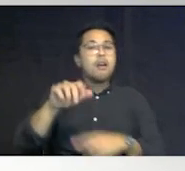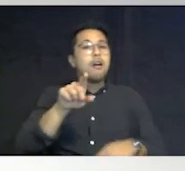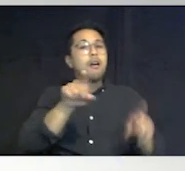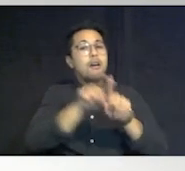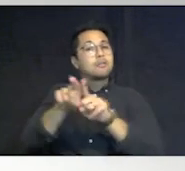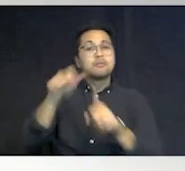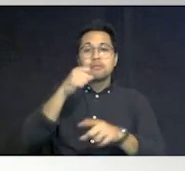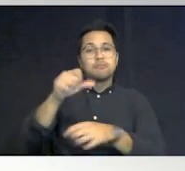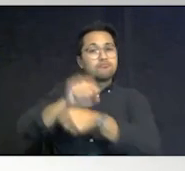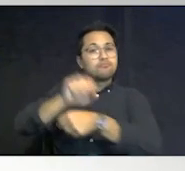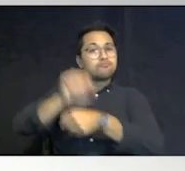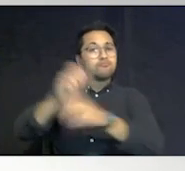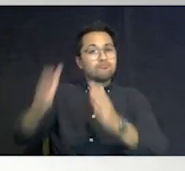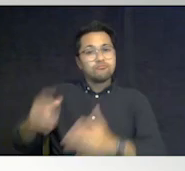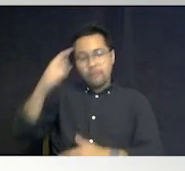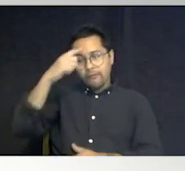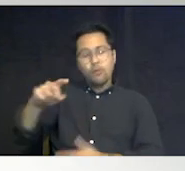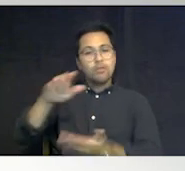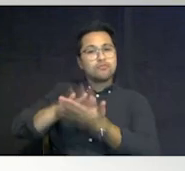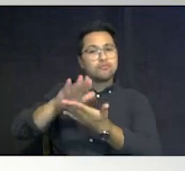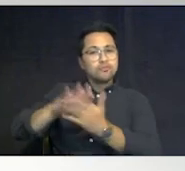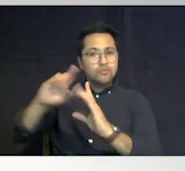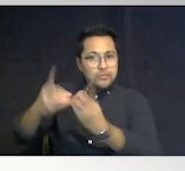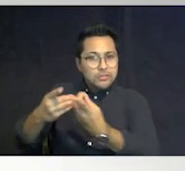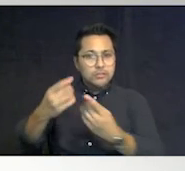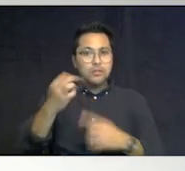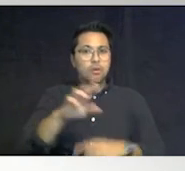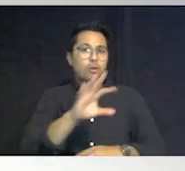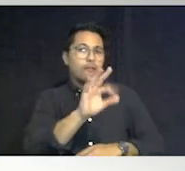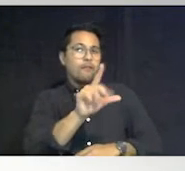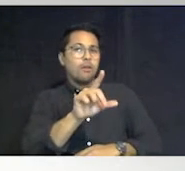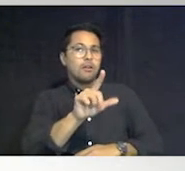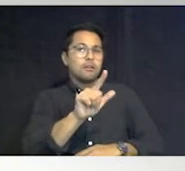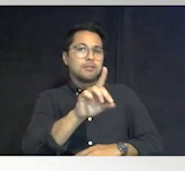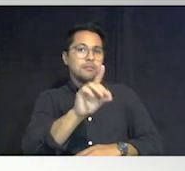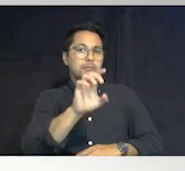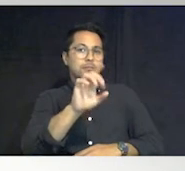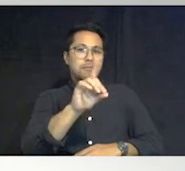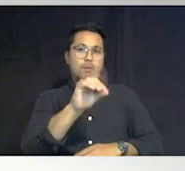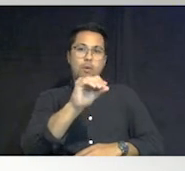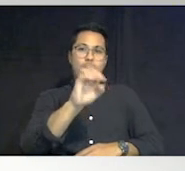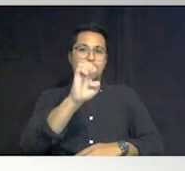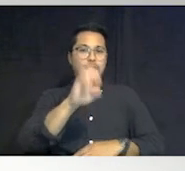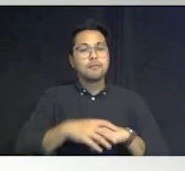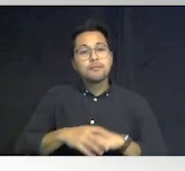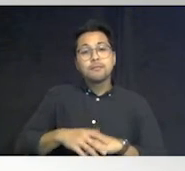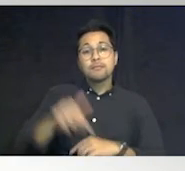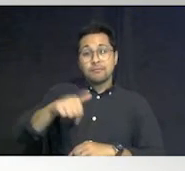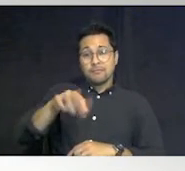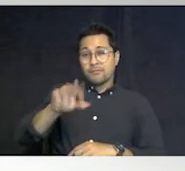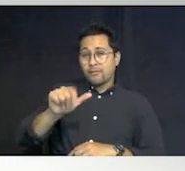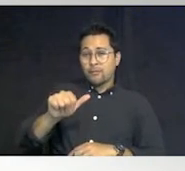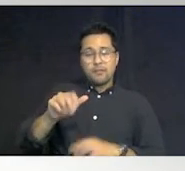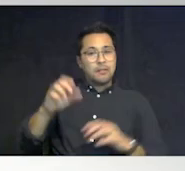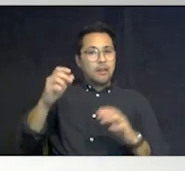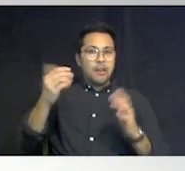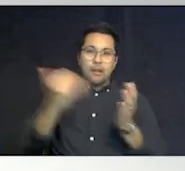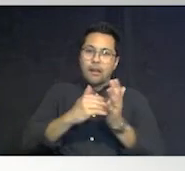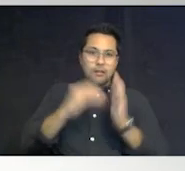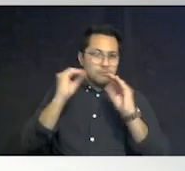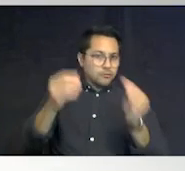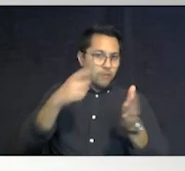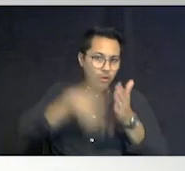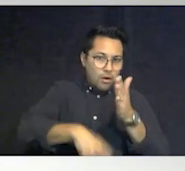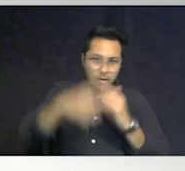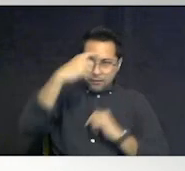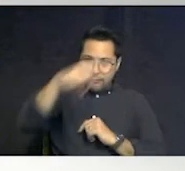district or of the Florida Department of Education. In Florida, SFIEP meetings are facilitated at no cost to parents and